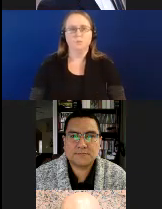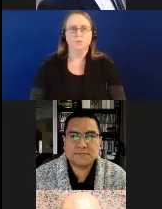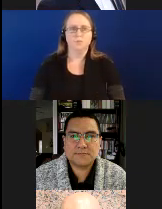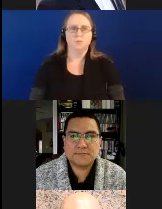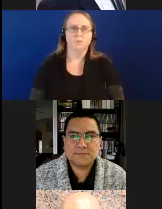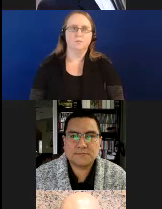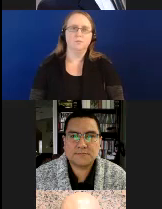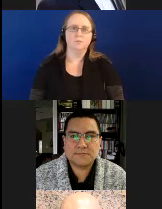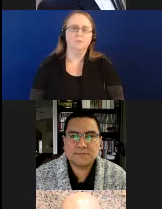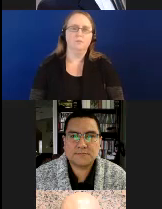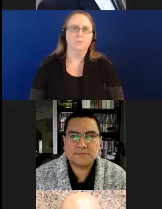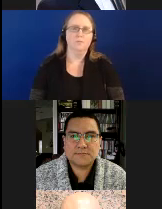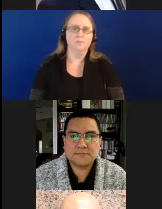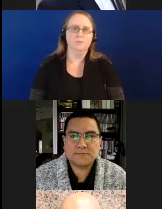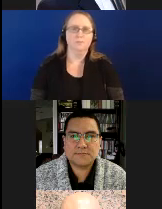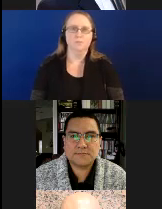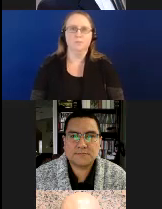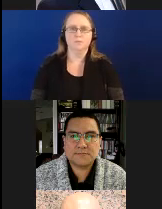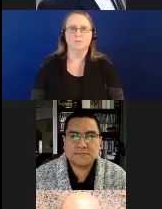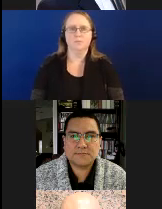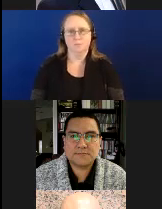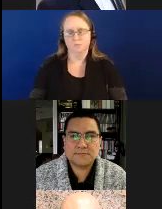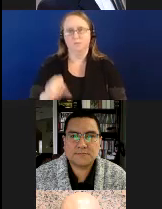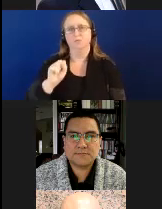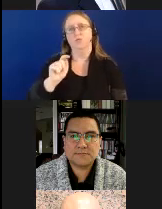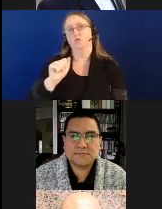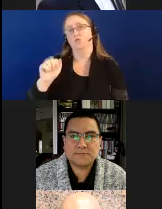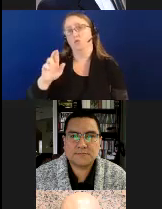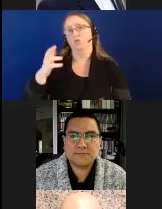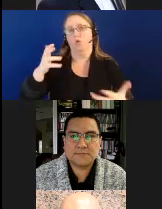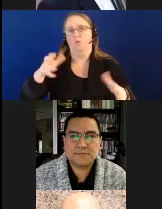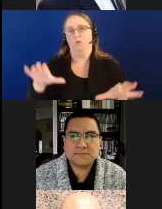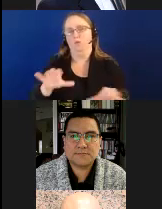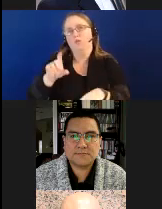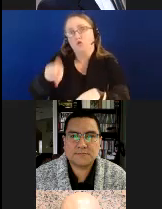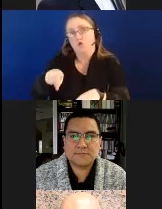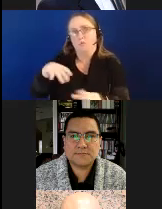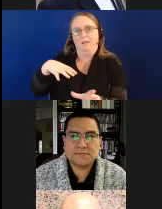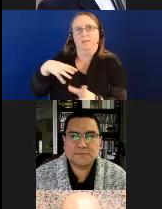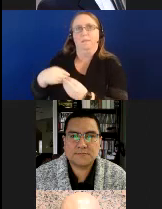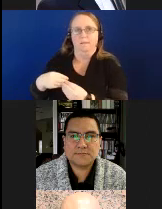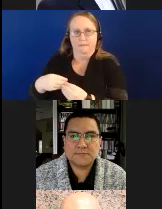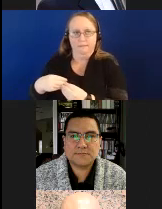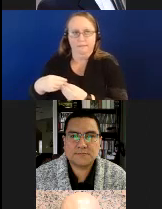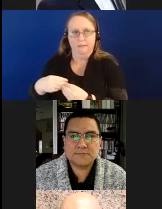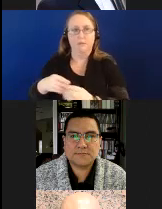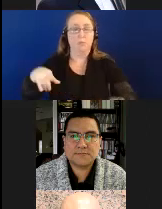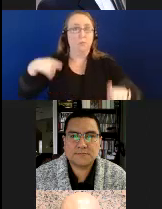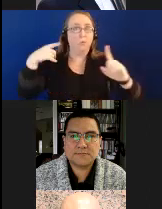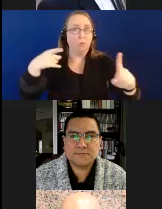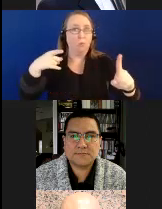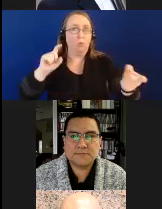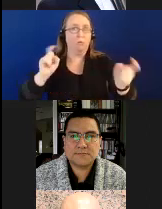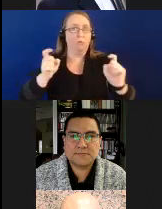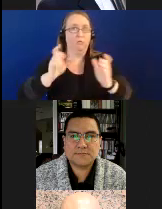So even though STAAR is already doing what it's supposed to do as a summative, the goal of these redesign changes is